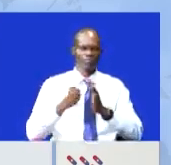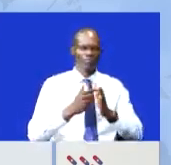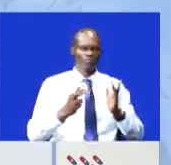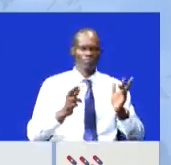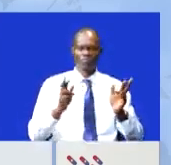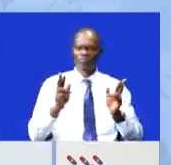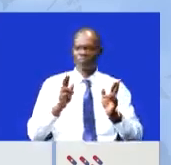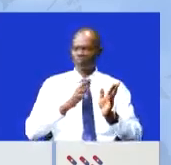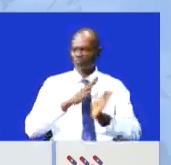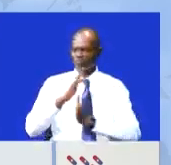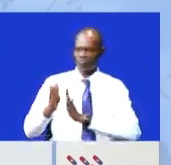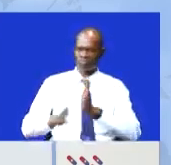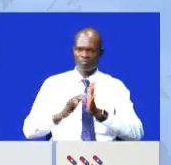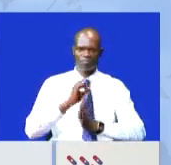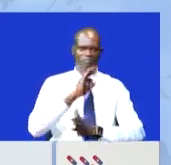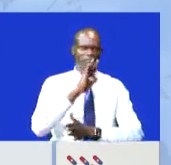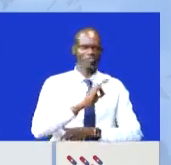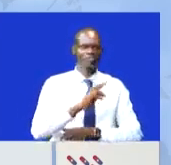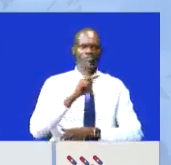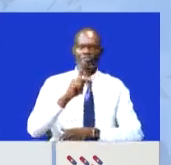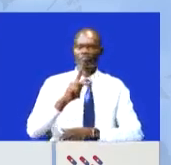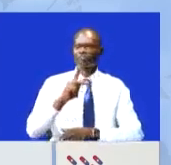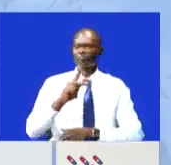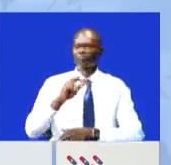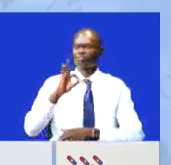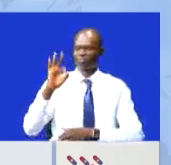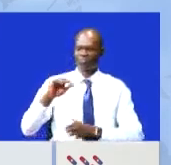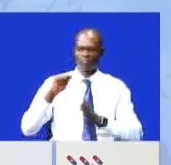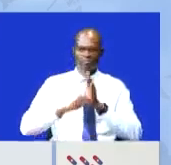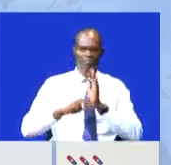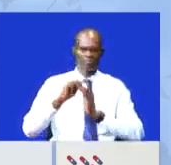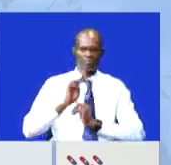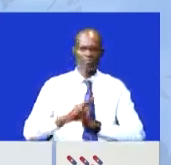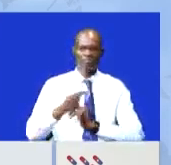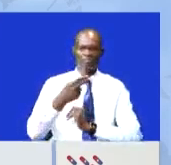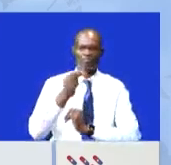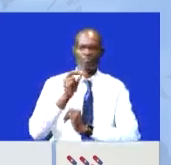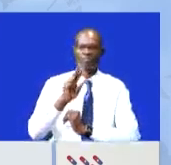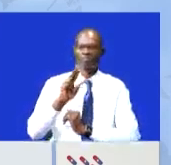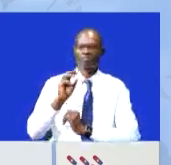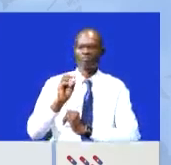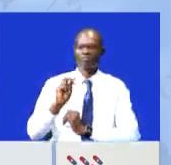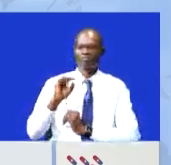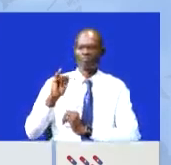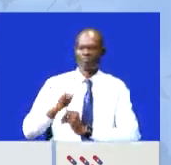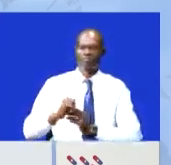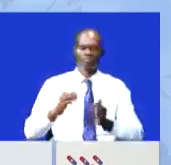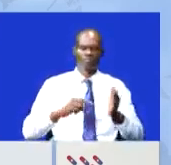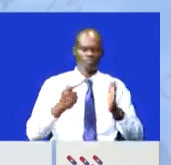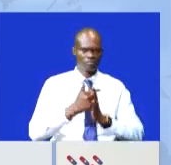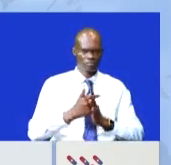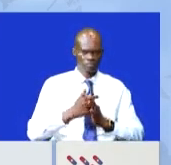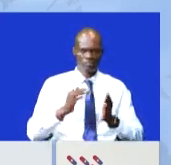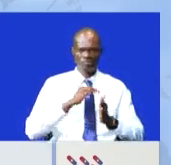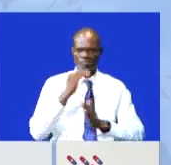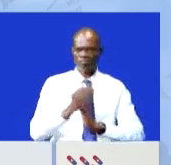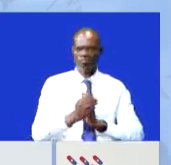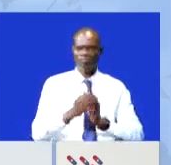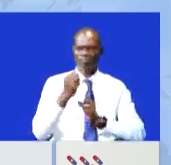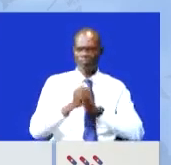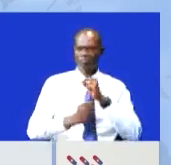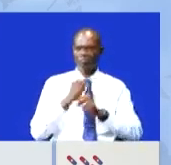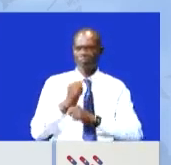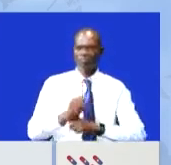hikruok ni league mano iroma FKF Muhoroni sub county mabende biro chakore ayanga igiko mar higa ni eri. Klab no irono